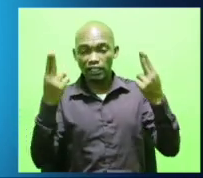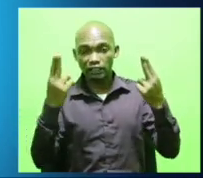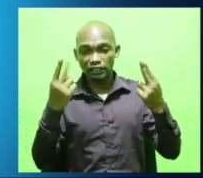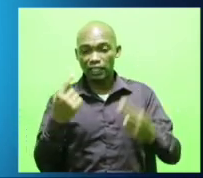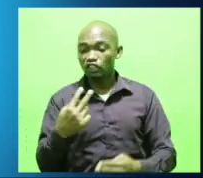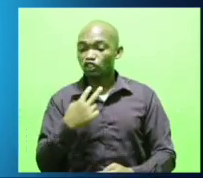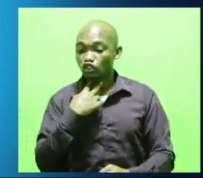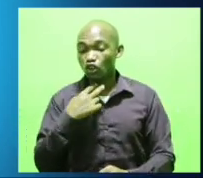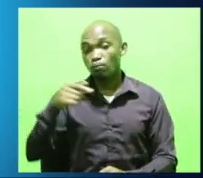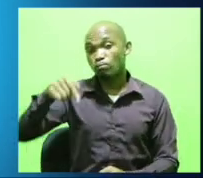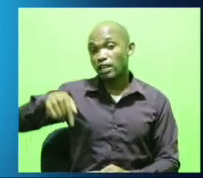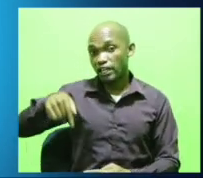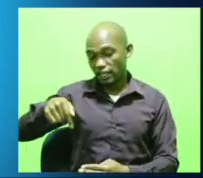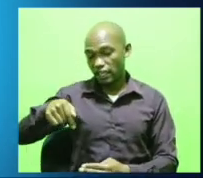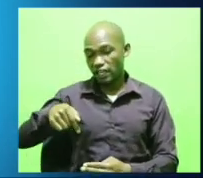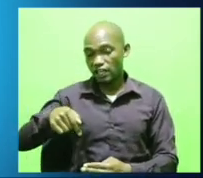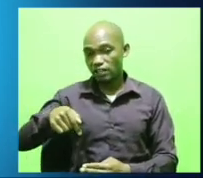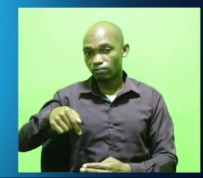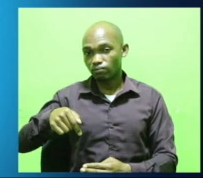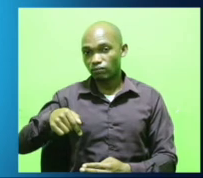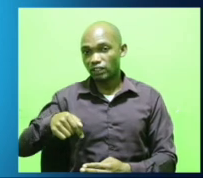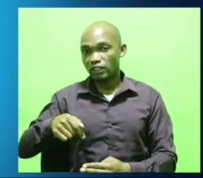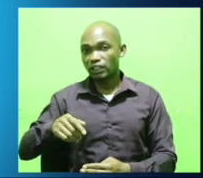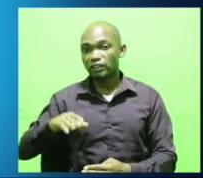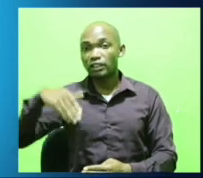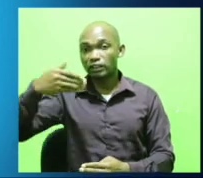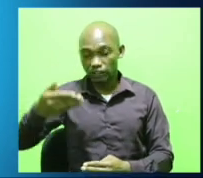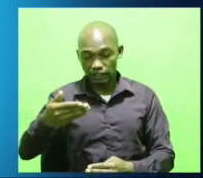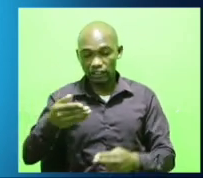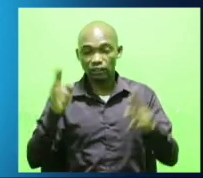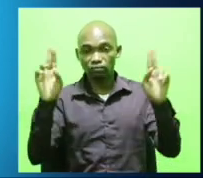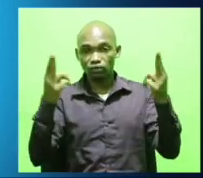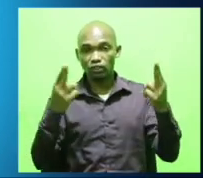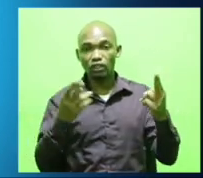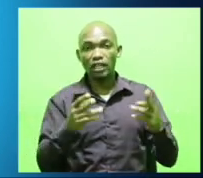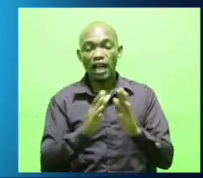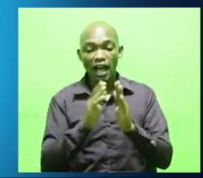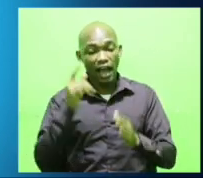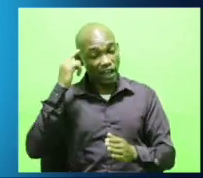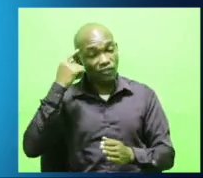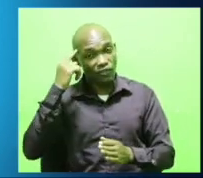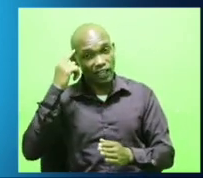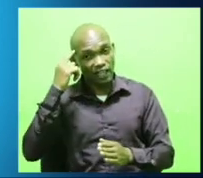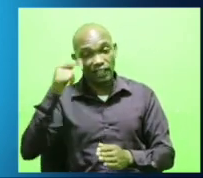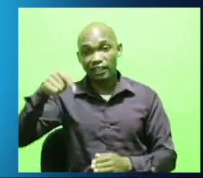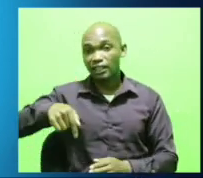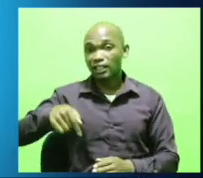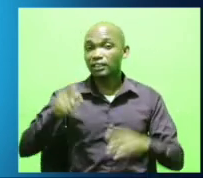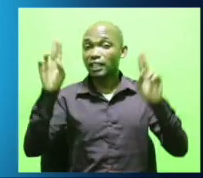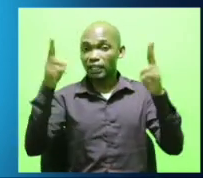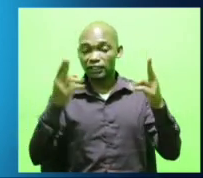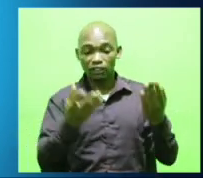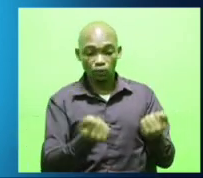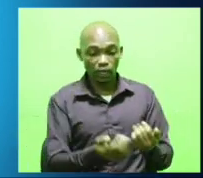the lesson and I'm looking forward to our next lesson. I also hope that this lesson will help adding